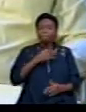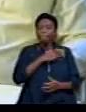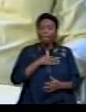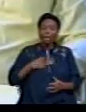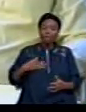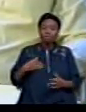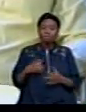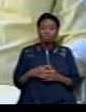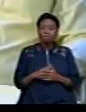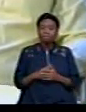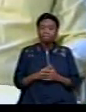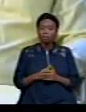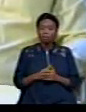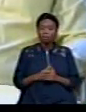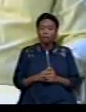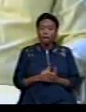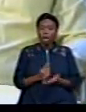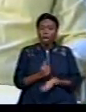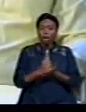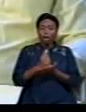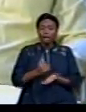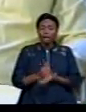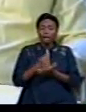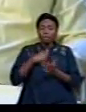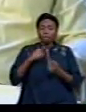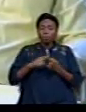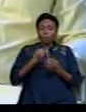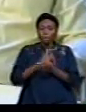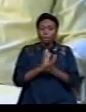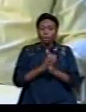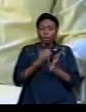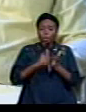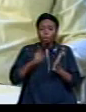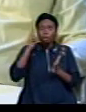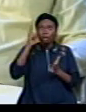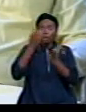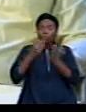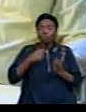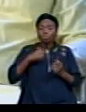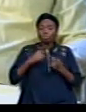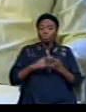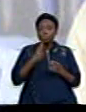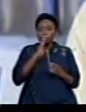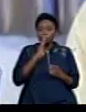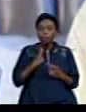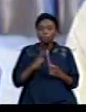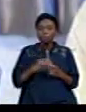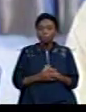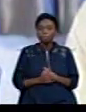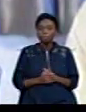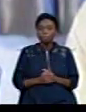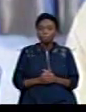is, God should help me to become what you want me to be in Him.